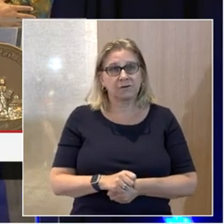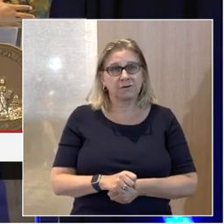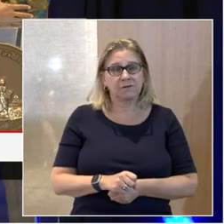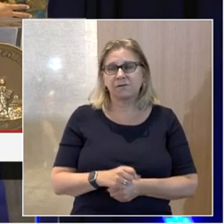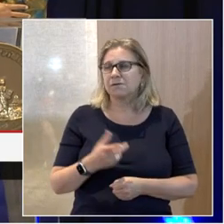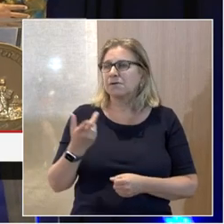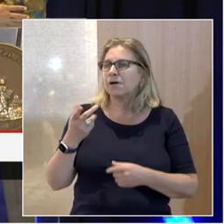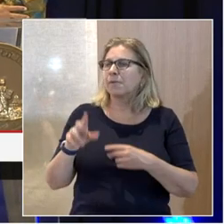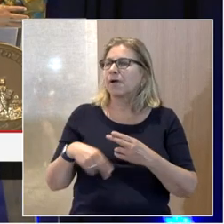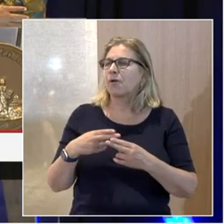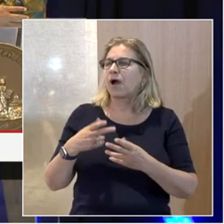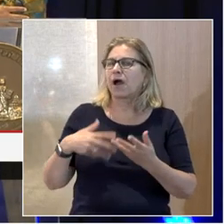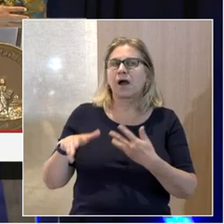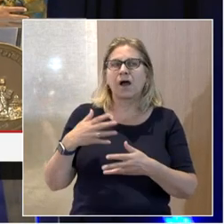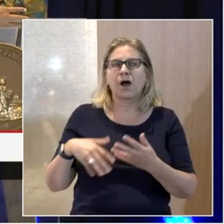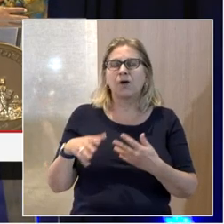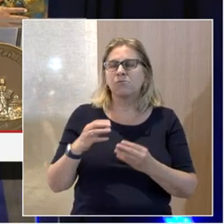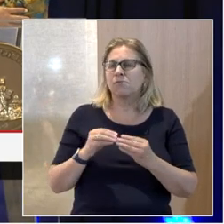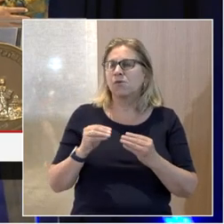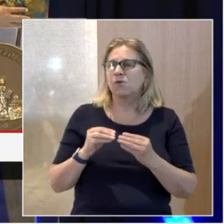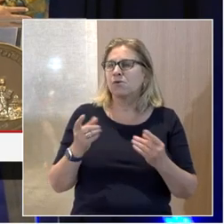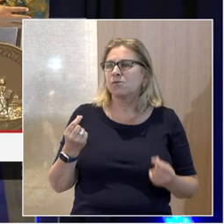Well, you know,